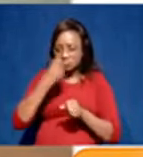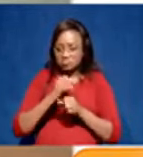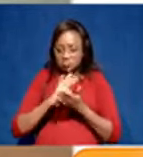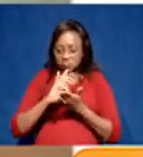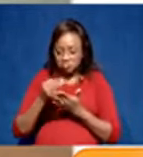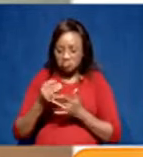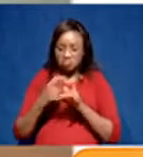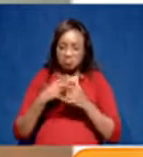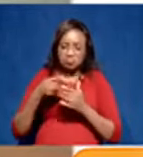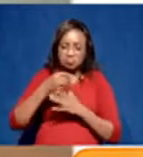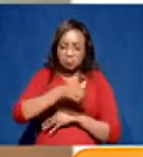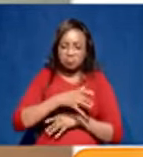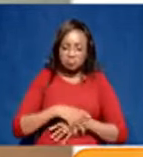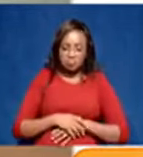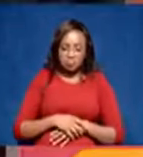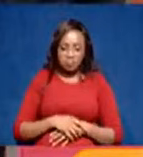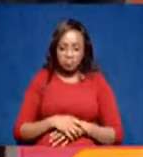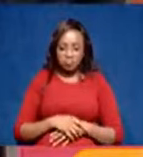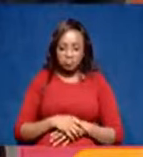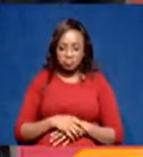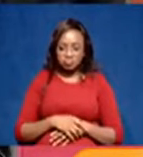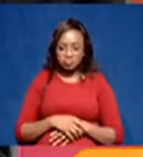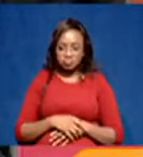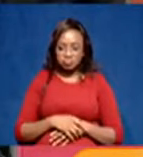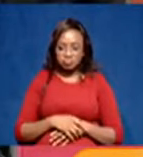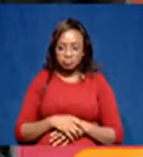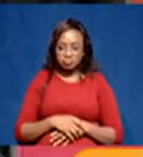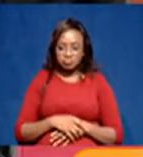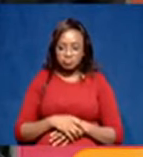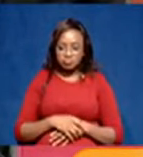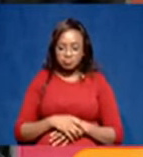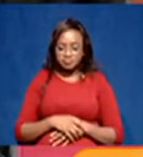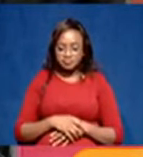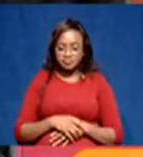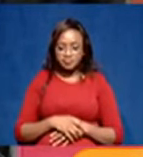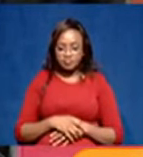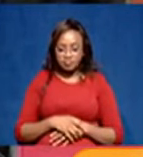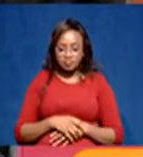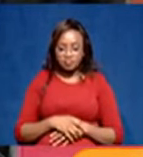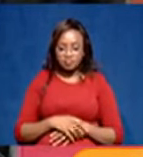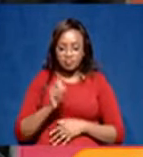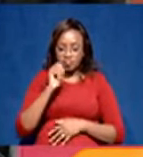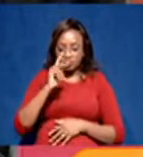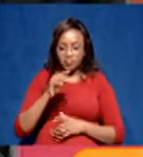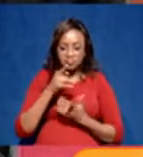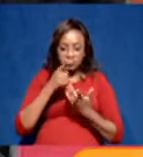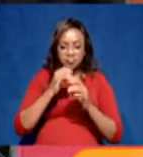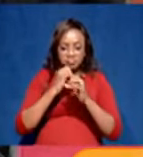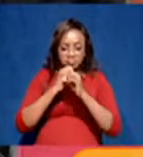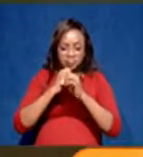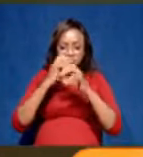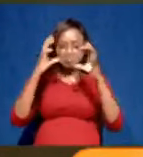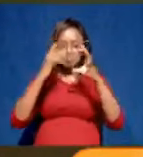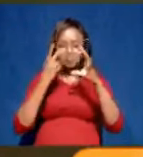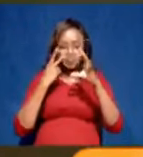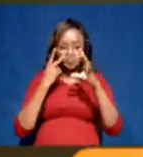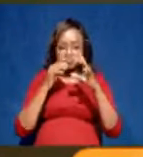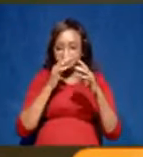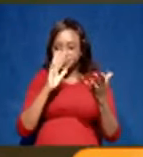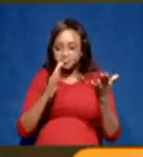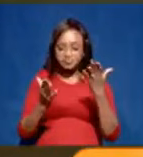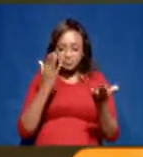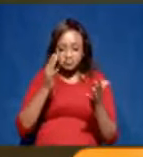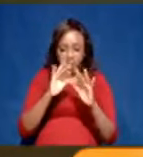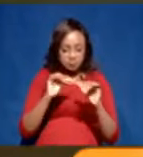premiums. Okay, I mean, I think the means testing is understood in terms of determining, you know, how much people are making and therefore how much they should